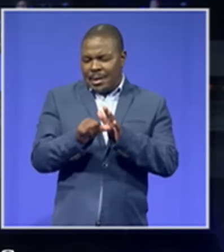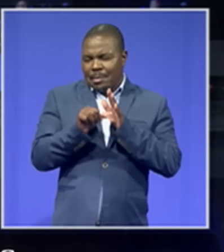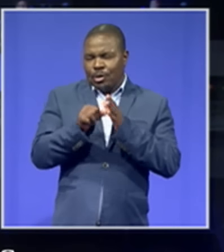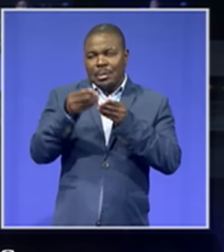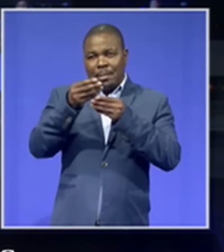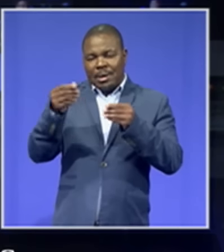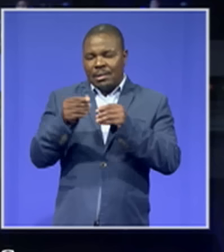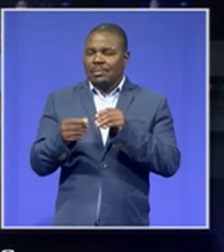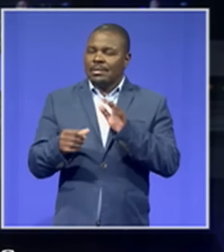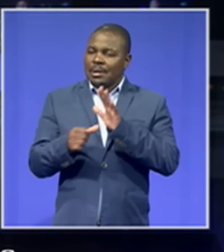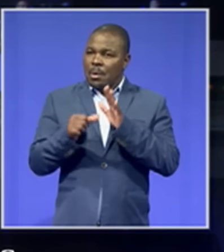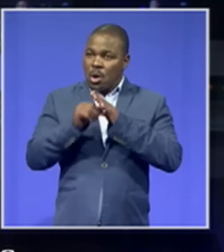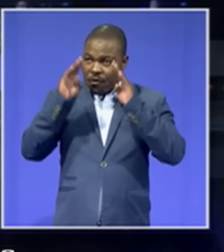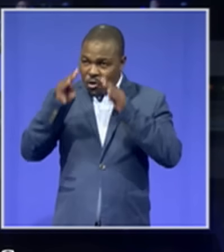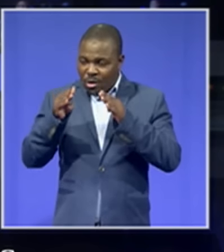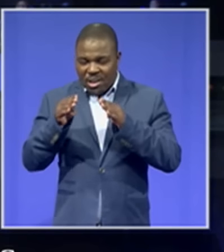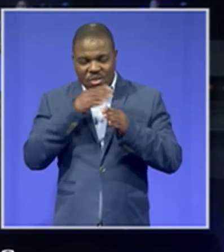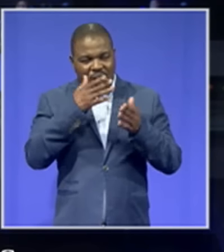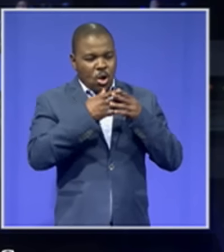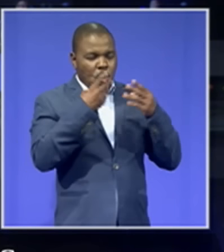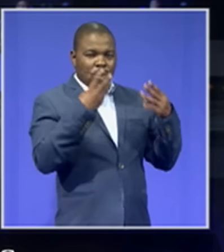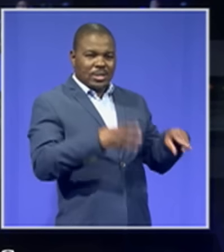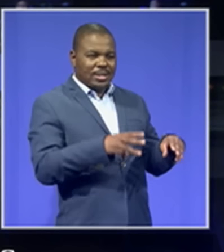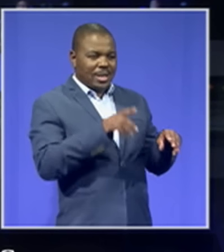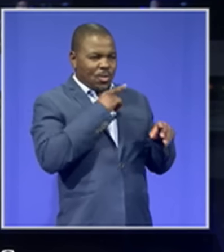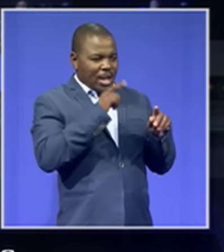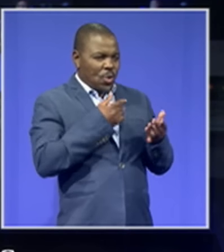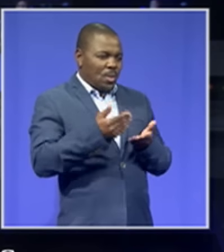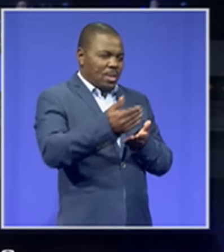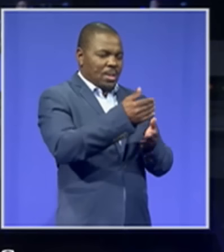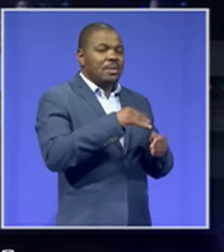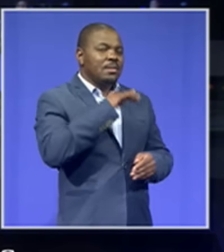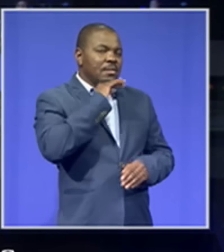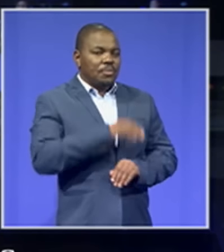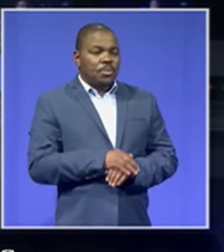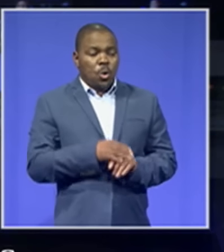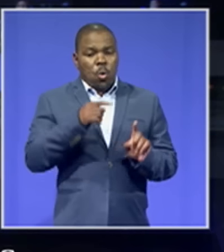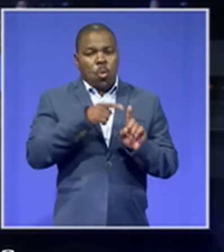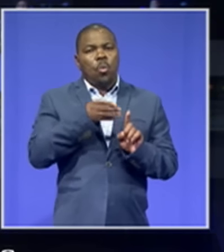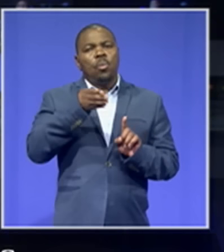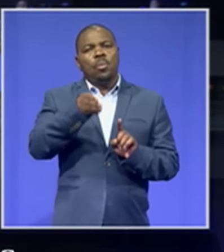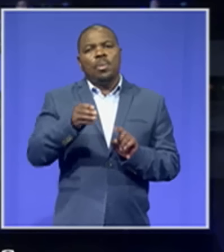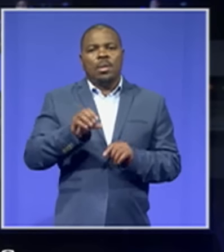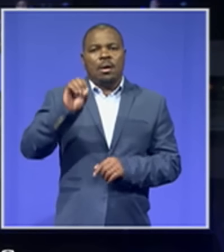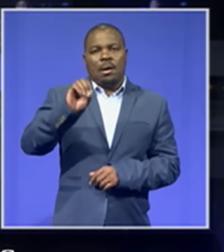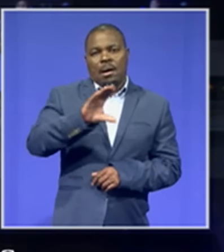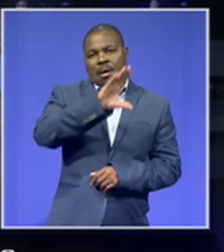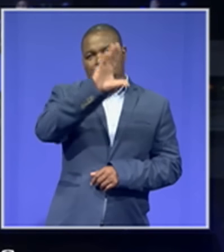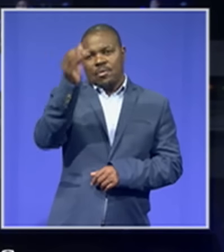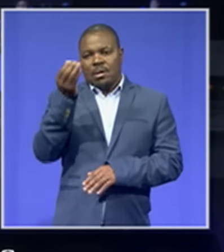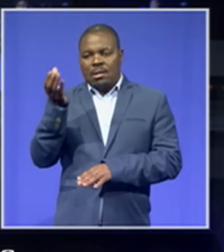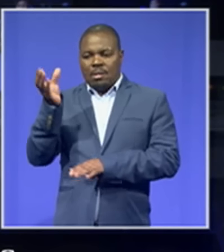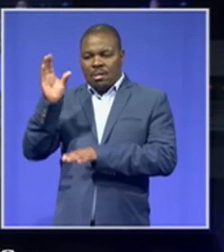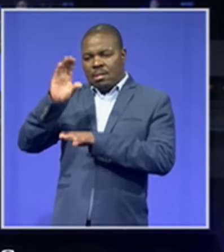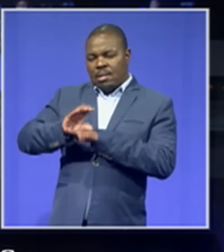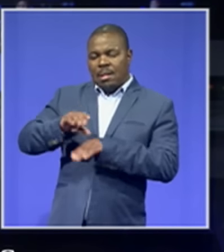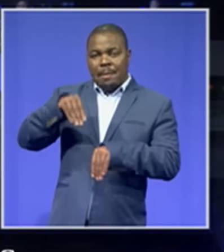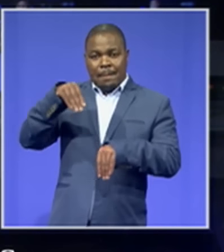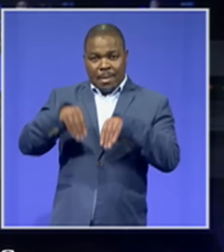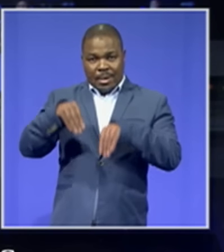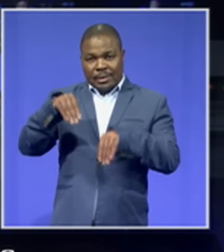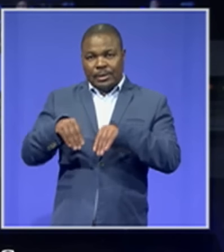re sena se tla lebisa tahlehelong ho ena le kuno e lebelletsweng. O ne a fana ka puo ya pulo ya kopano ya merafo ya matsete ya